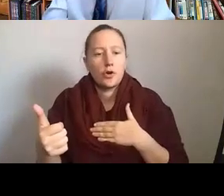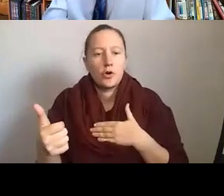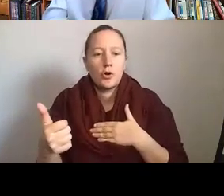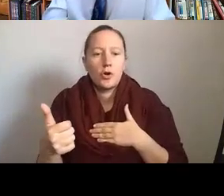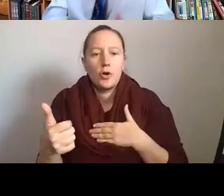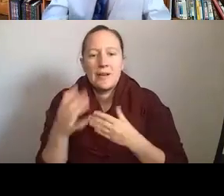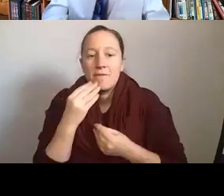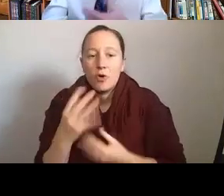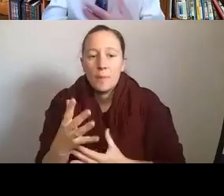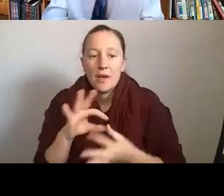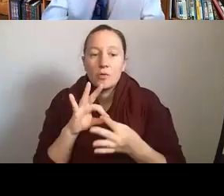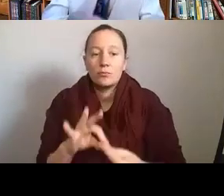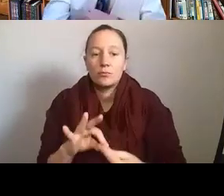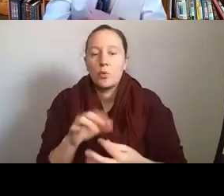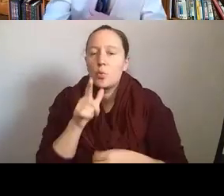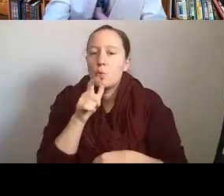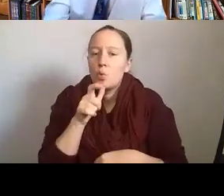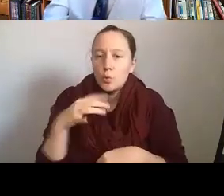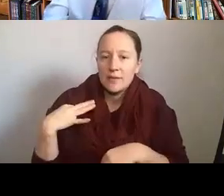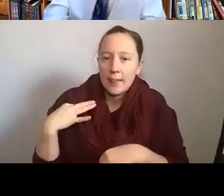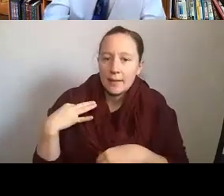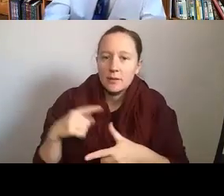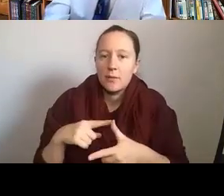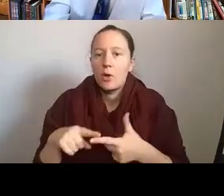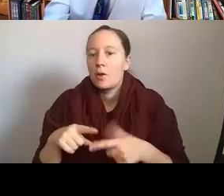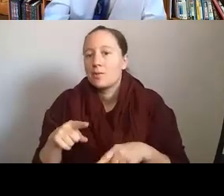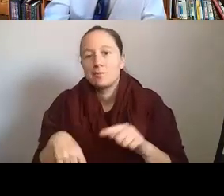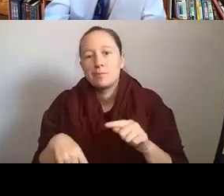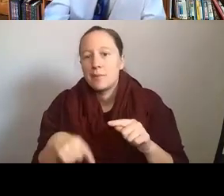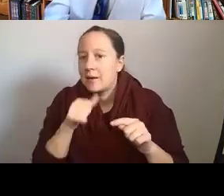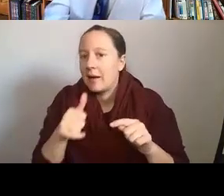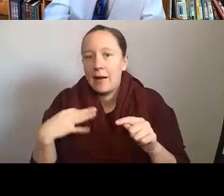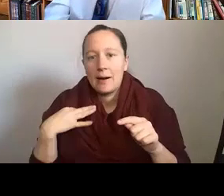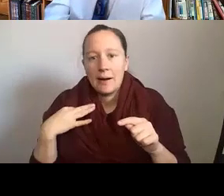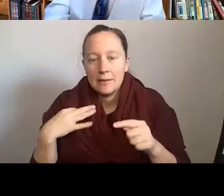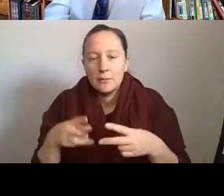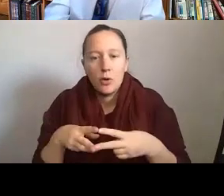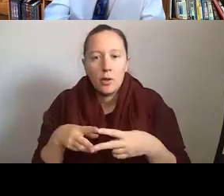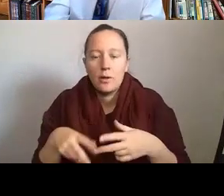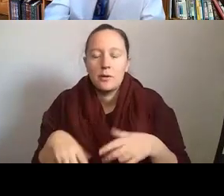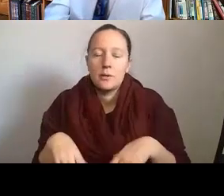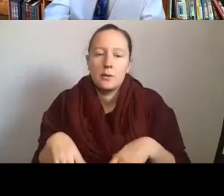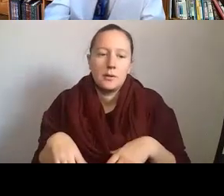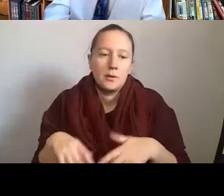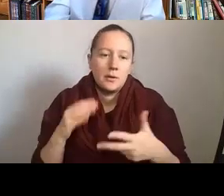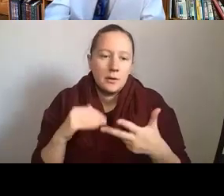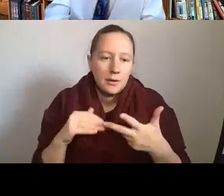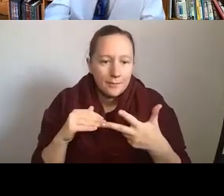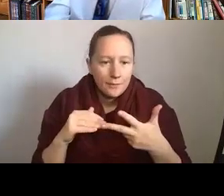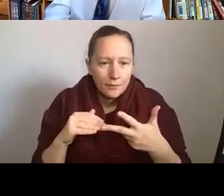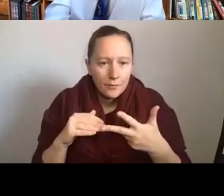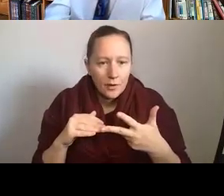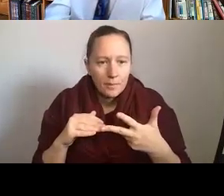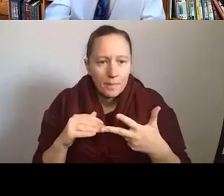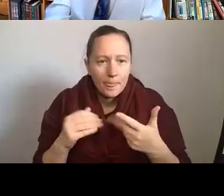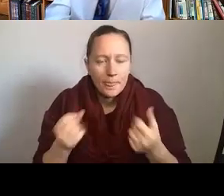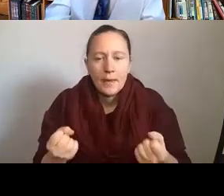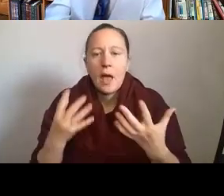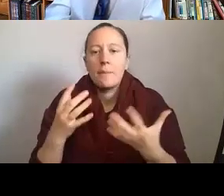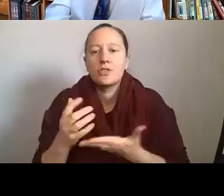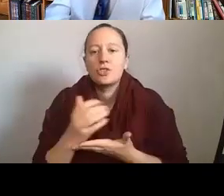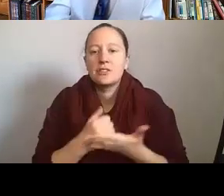who's eligible, who's not eligible. We have listing here for the amount of salary